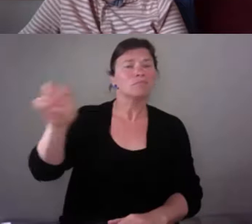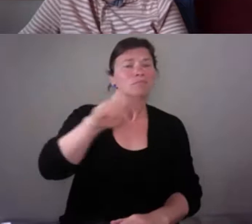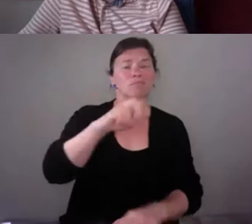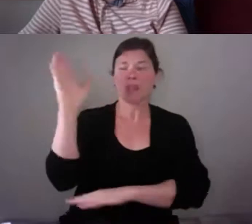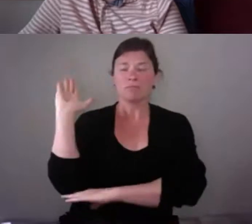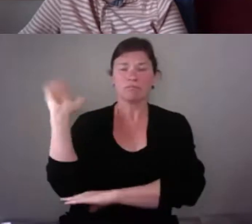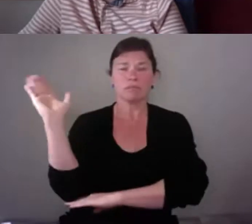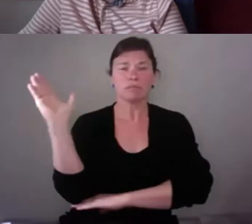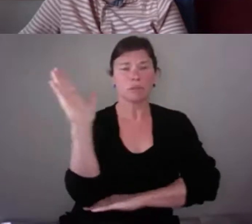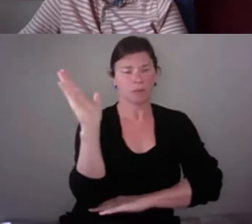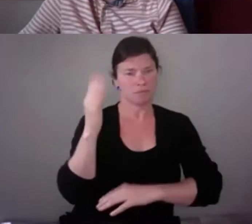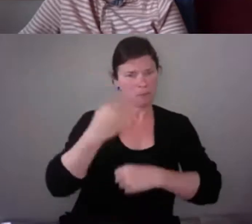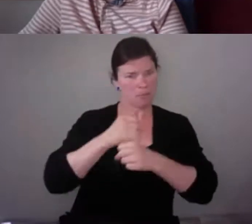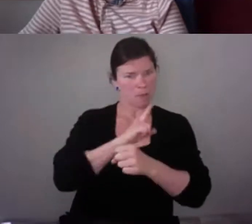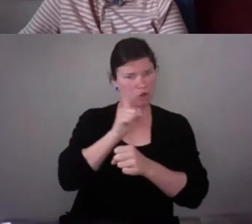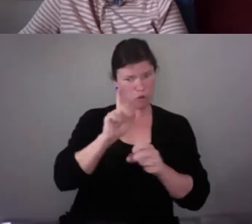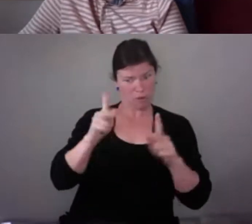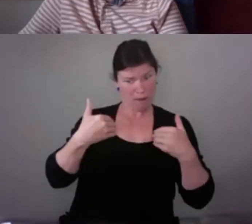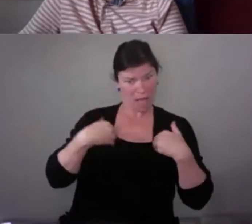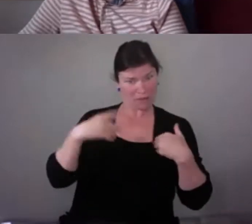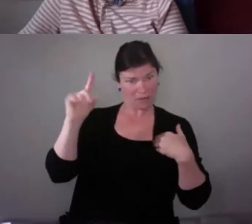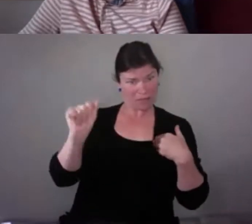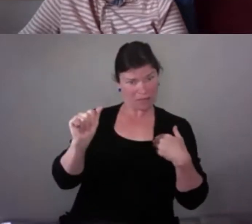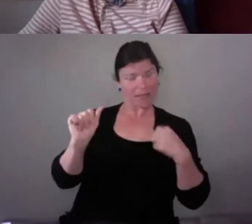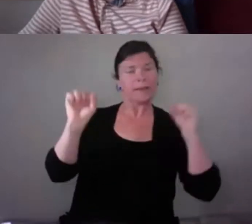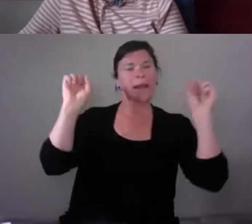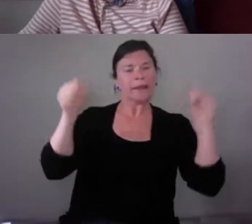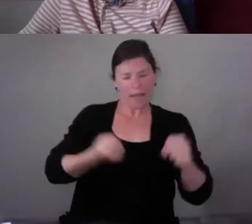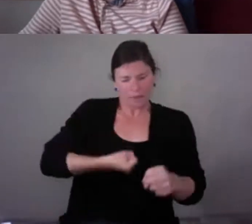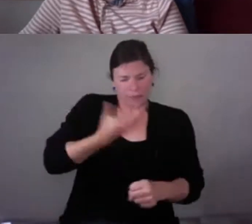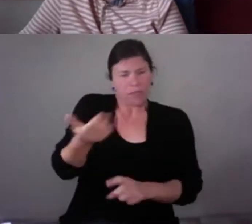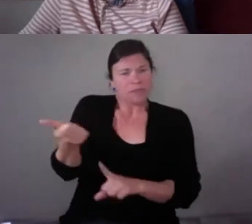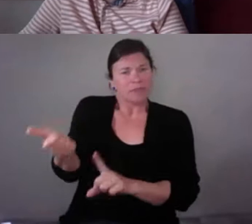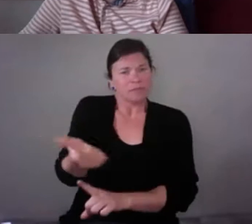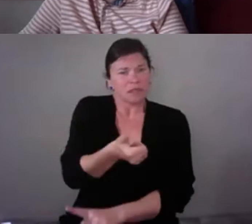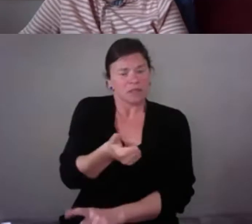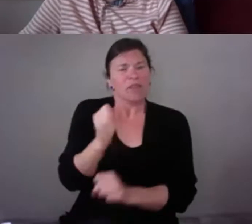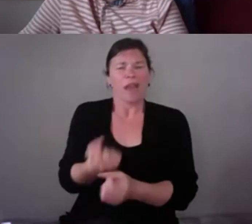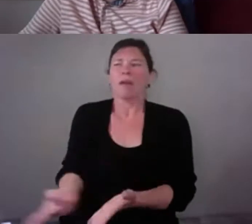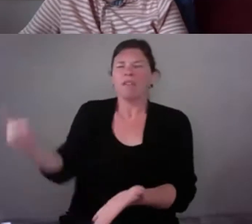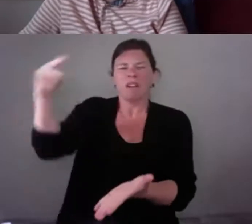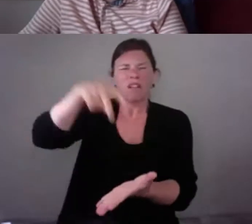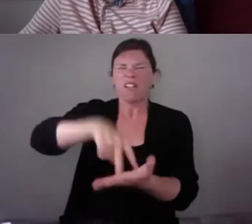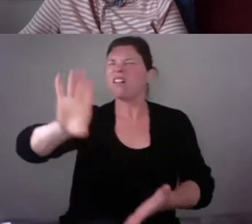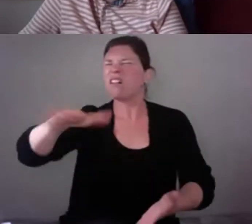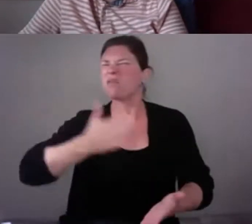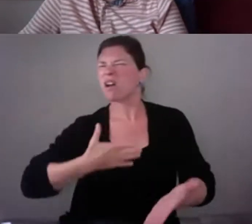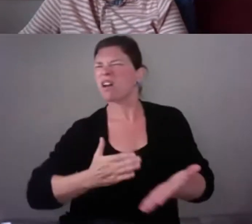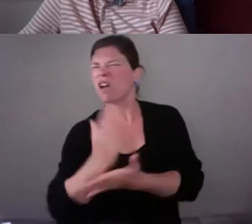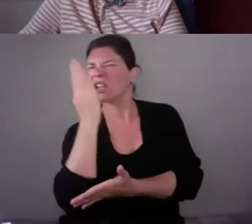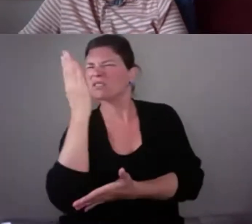people have a voice, and making sure that people can stand up for their rights when